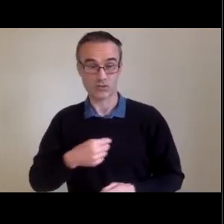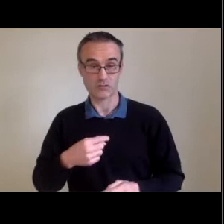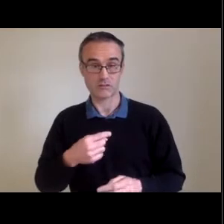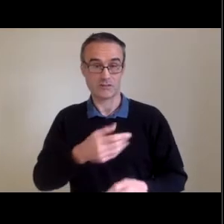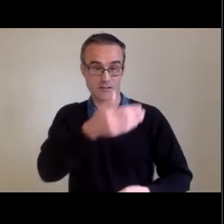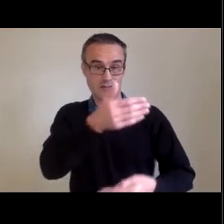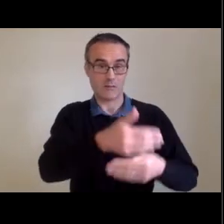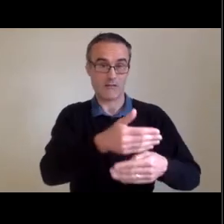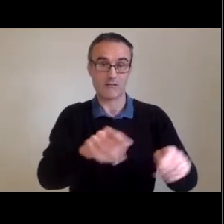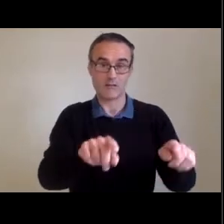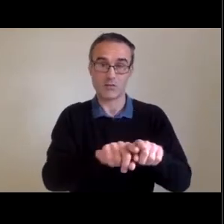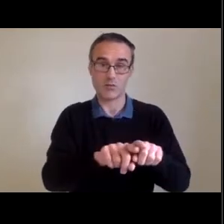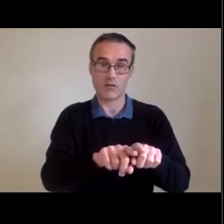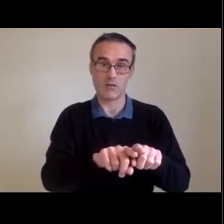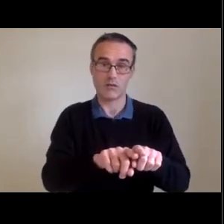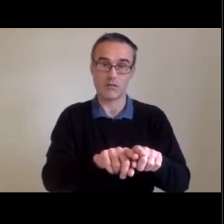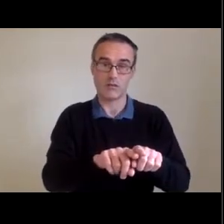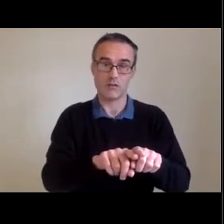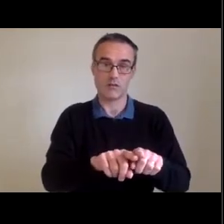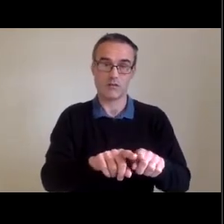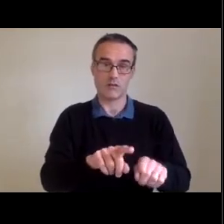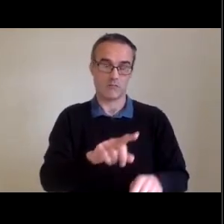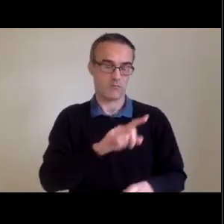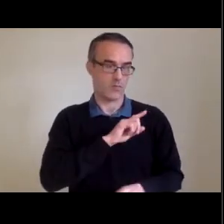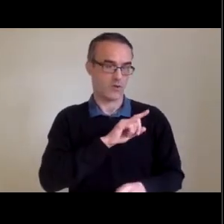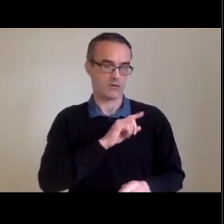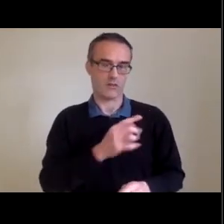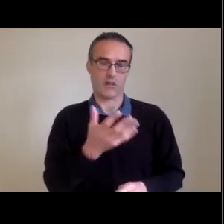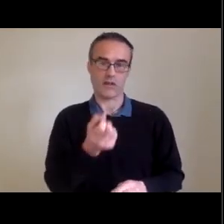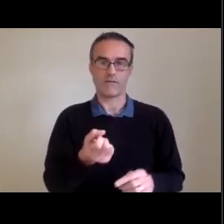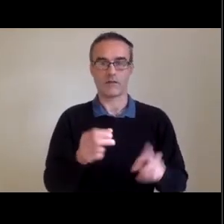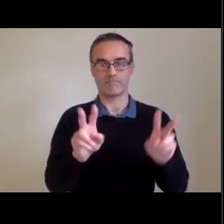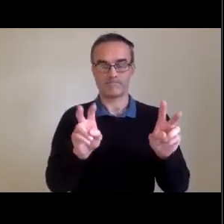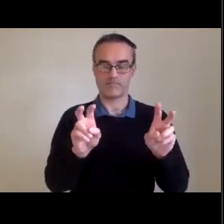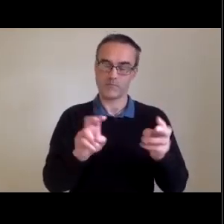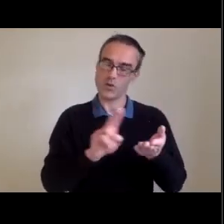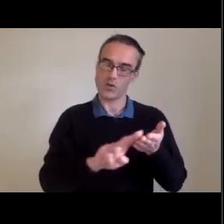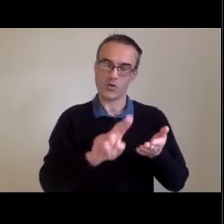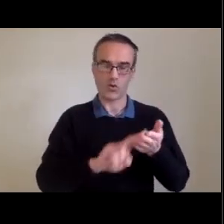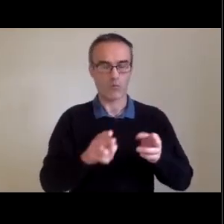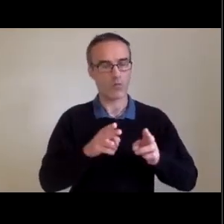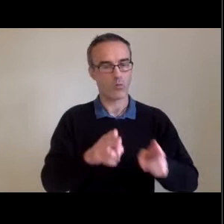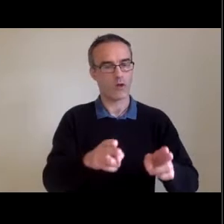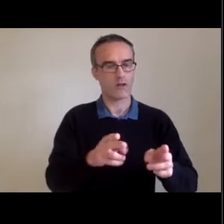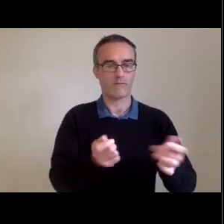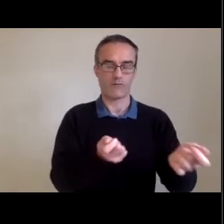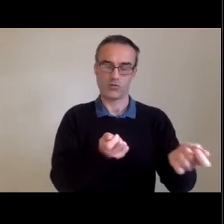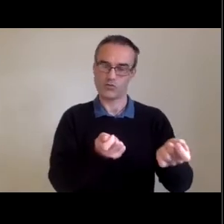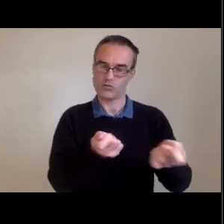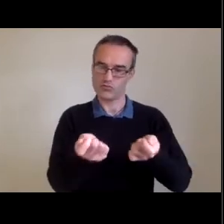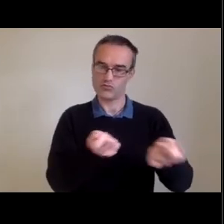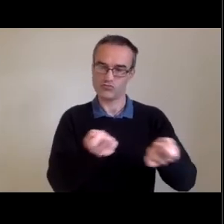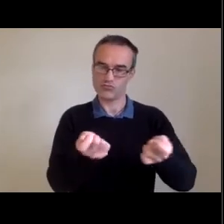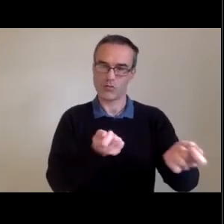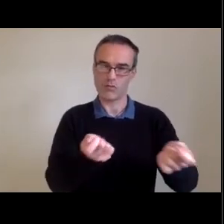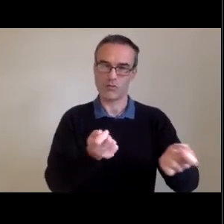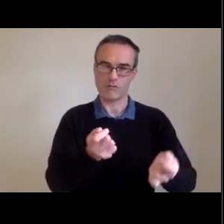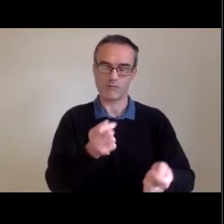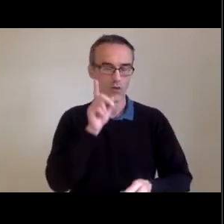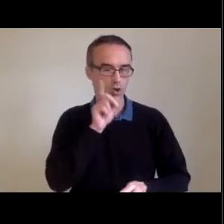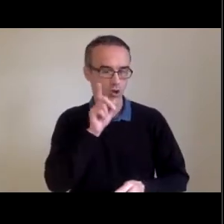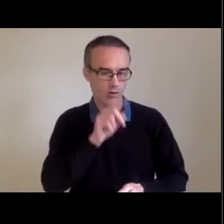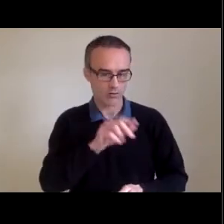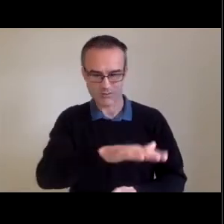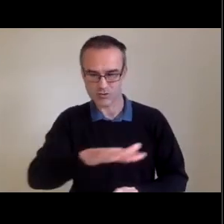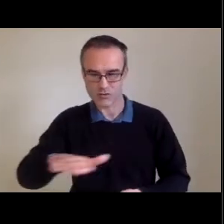have a standard way of control that the girl child obeys the culture, that most